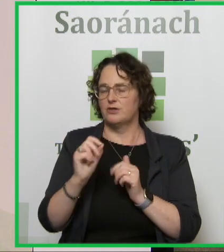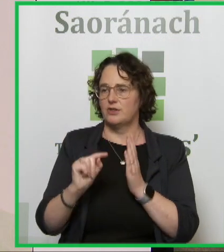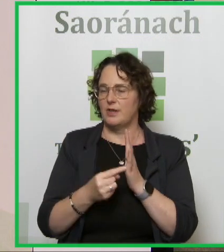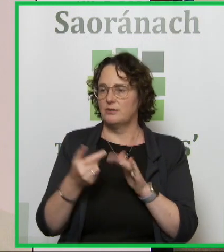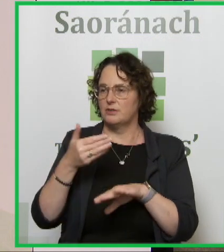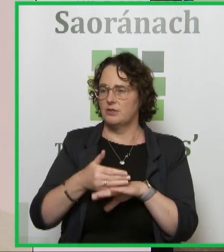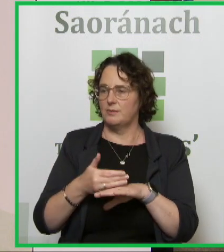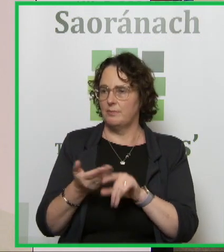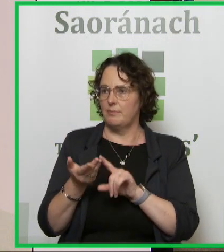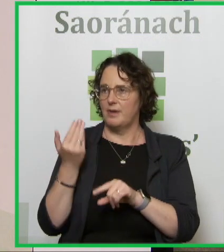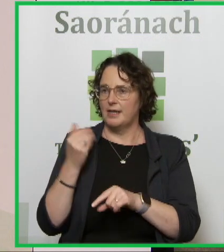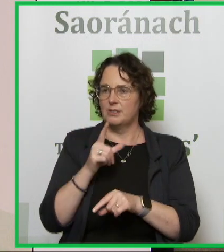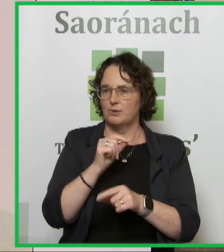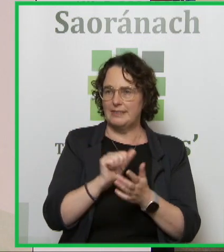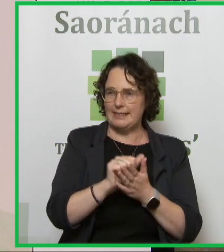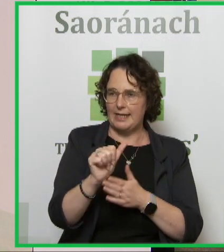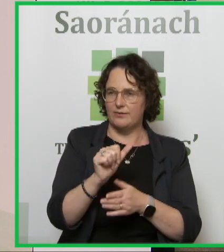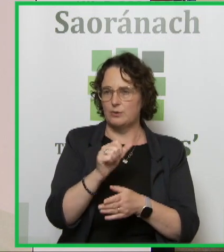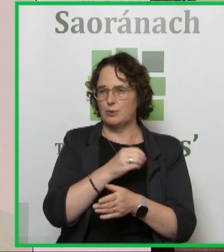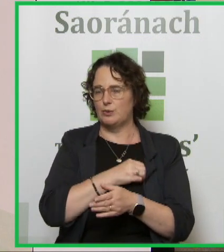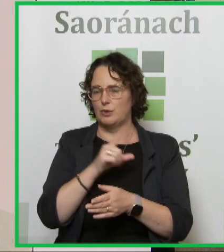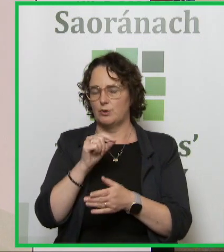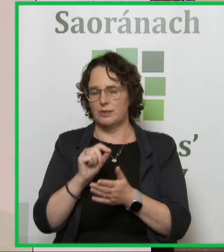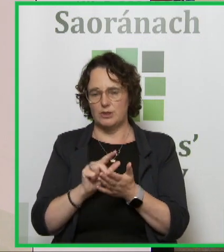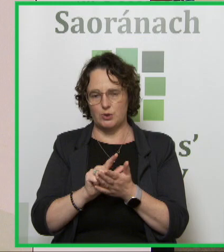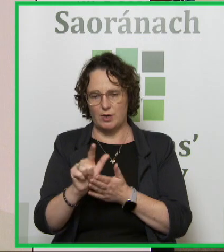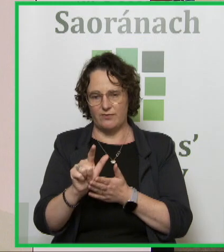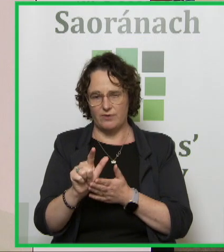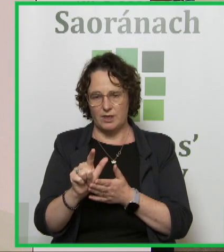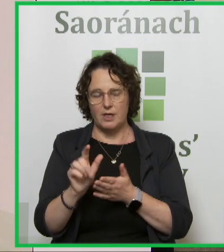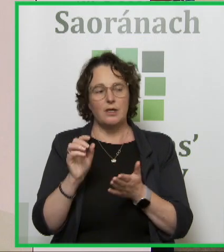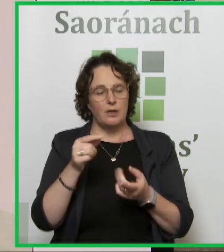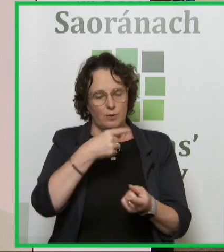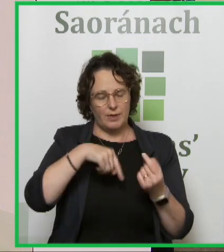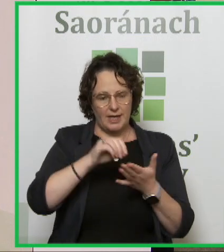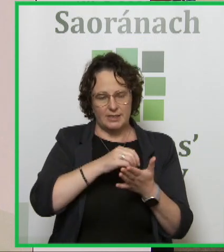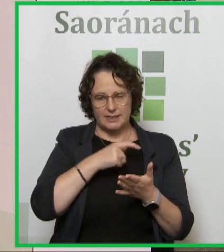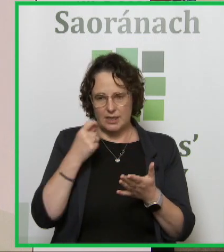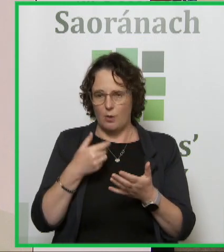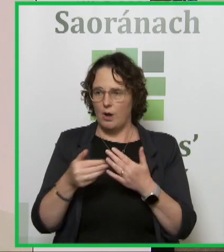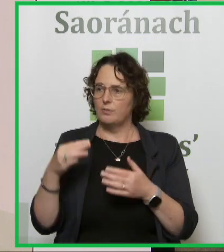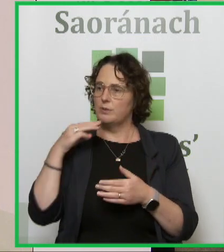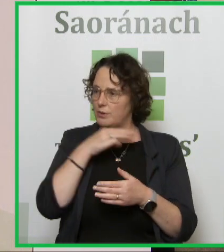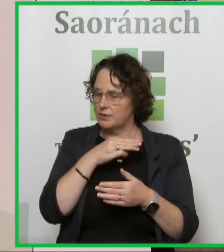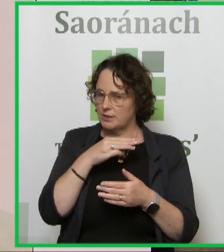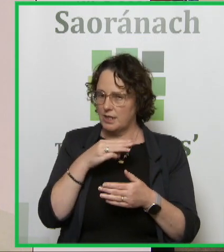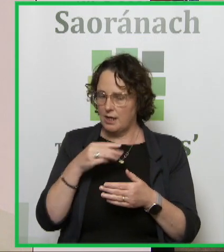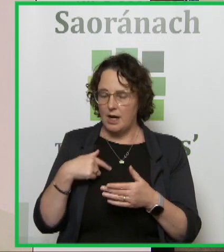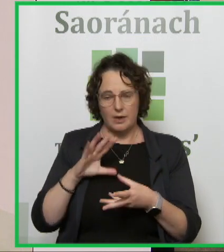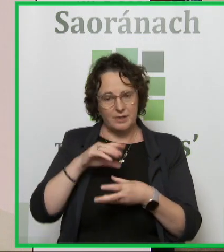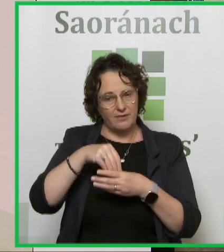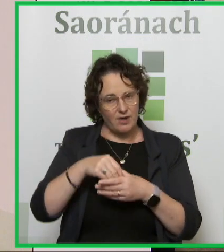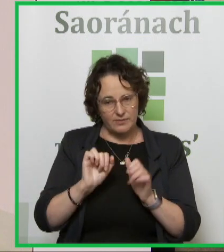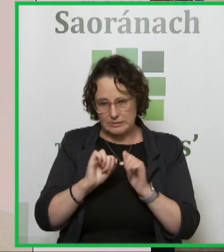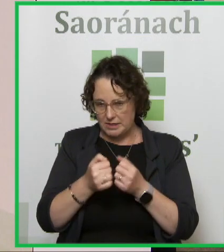years in 2011-2012, we had to say, what are the important things? what's going to matter. I have sat at tables, can